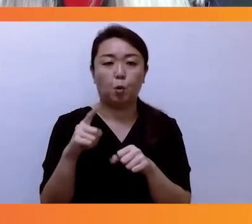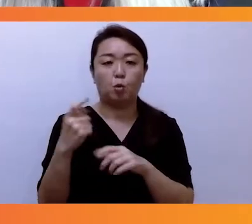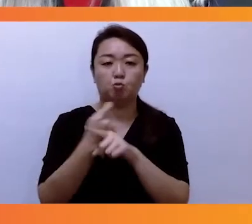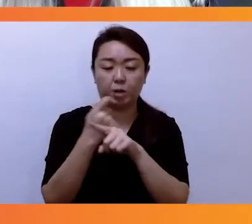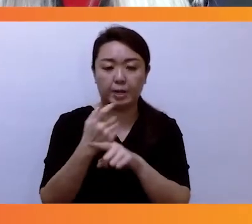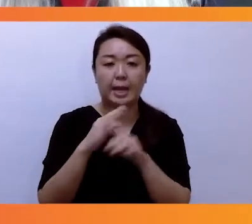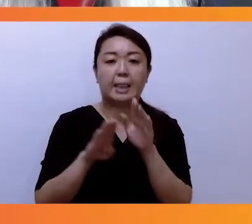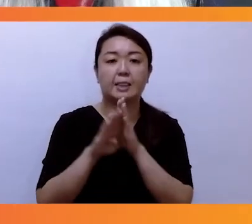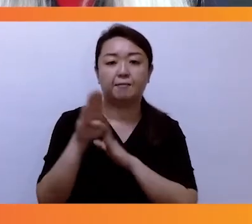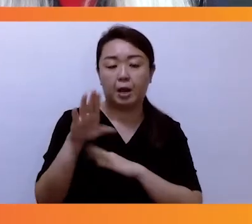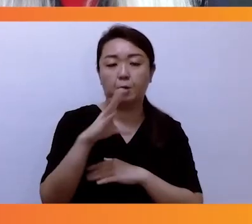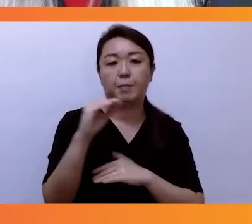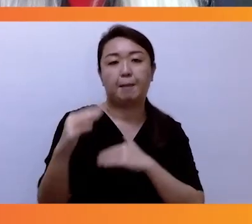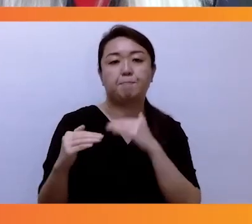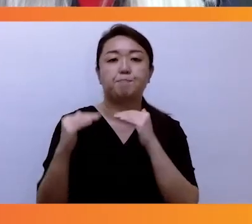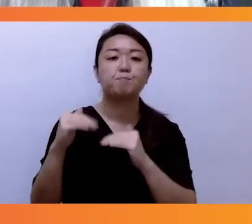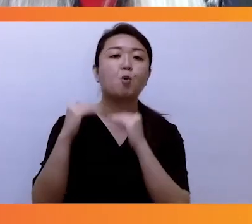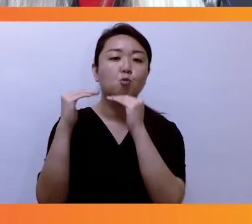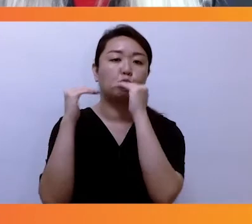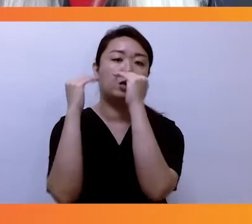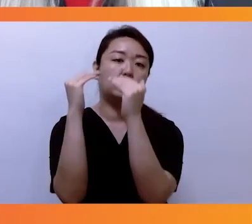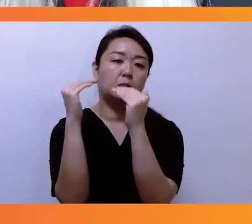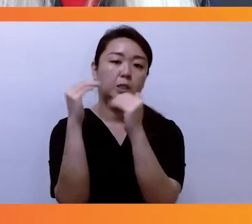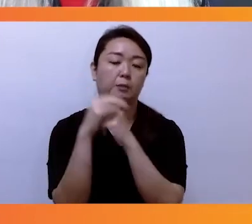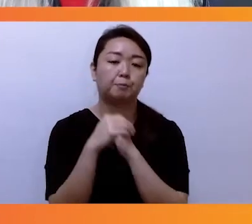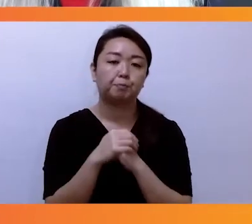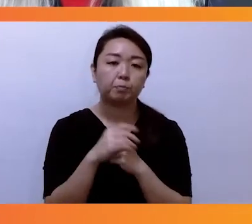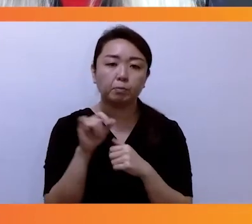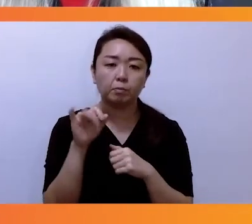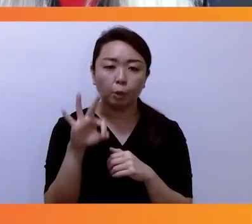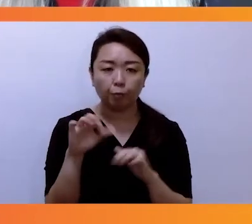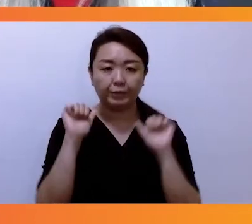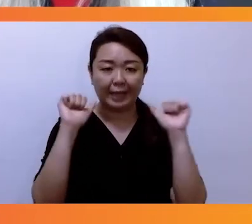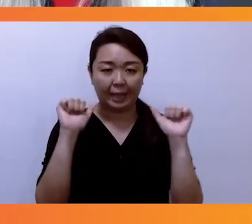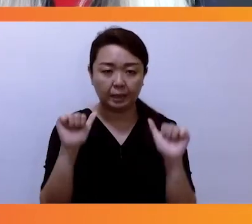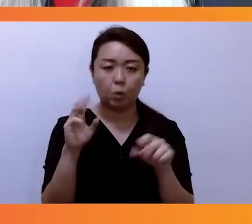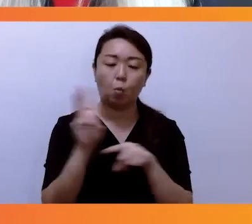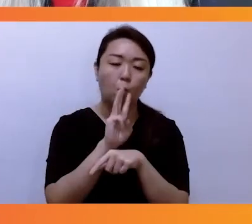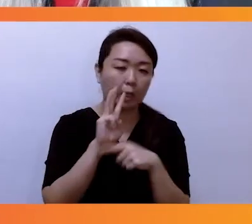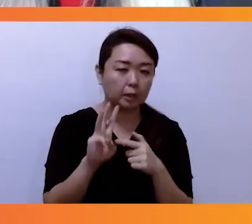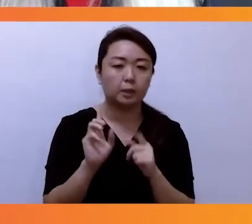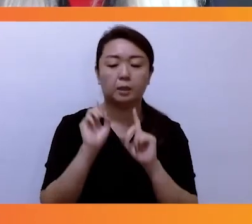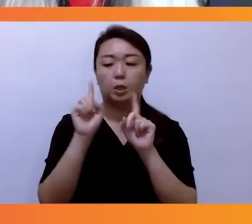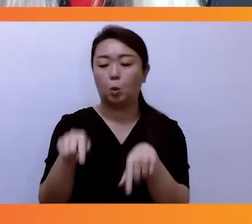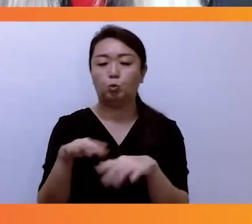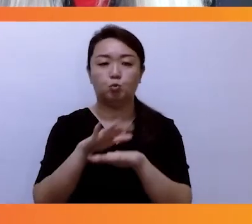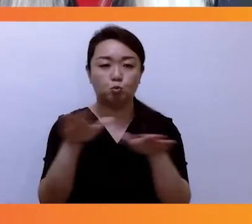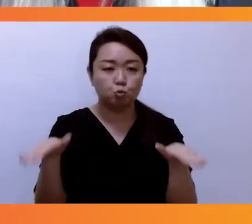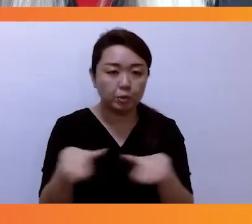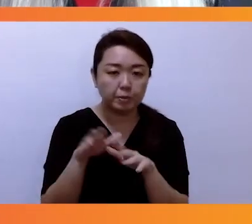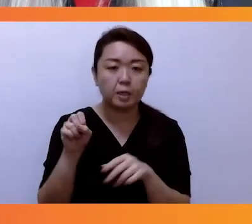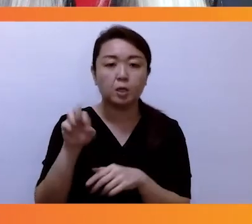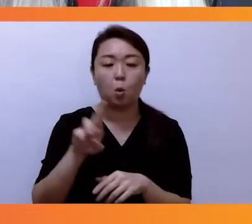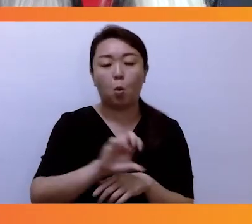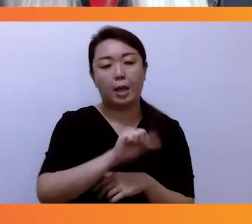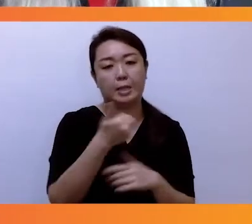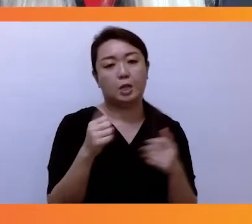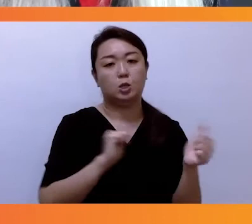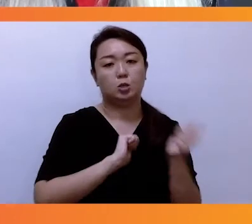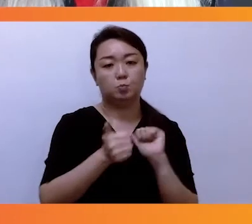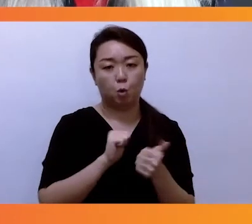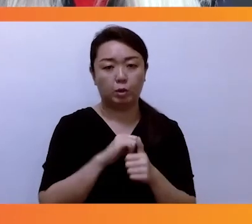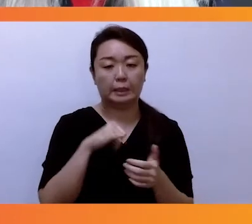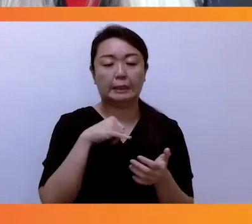into the training and development and progression of an athlete, whether they're going into swimming or going